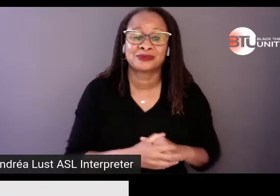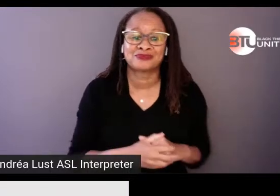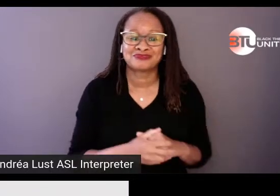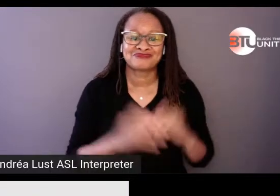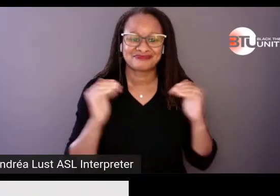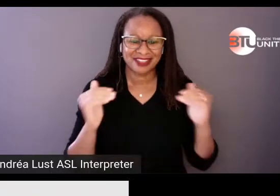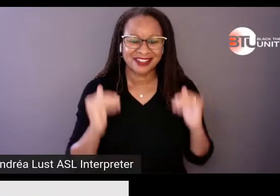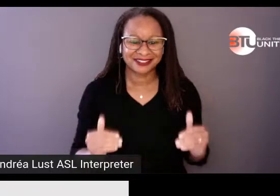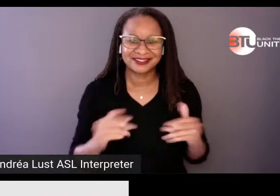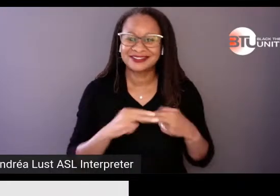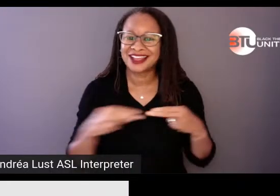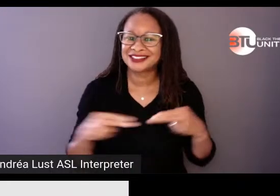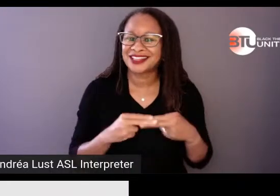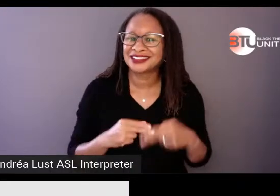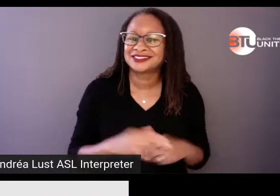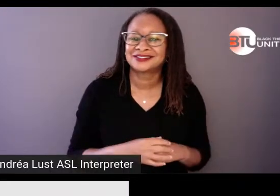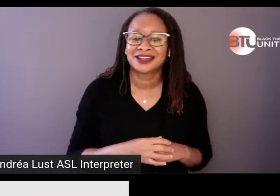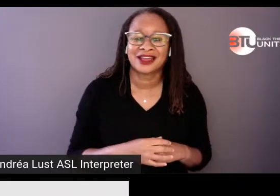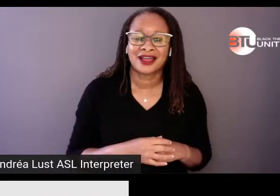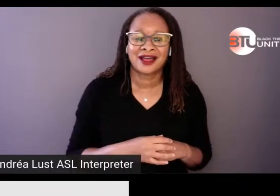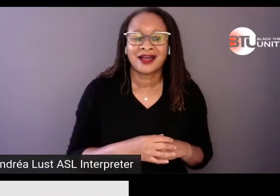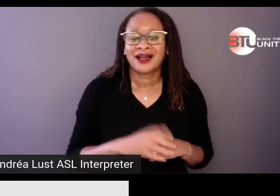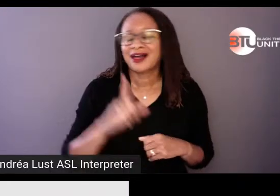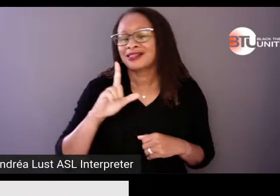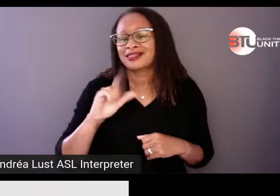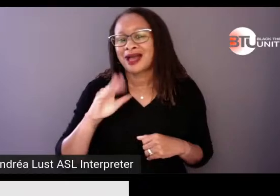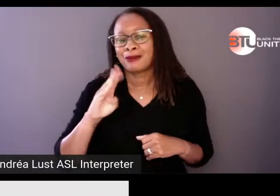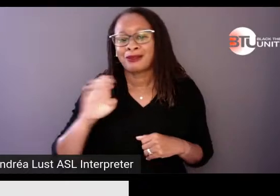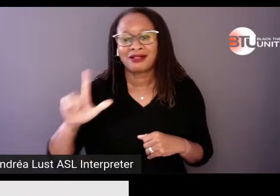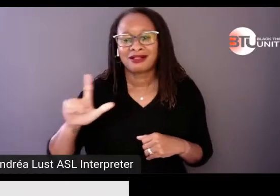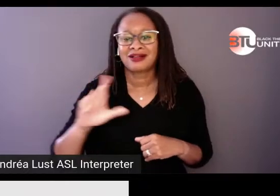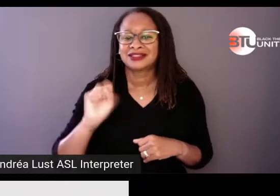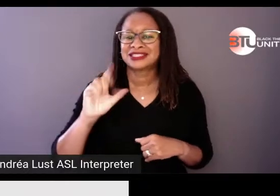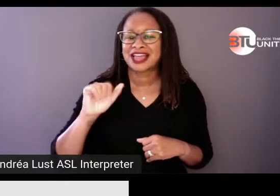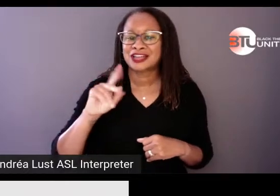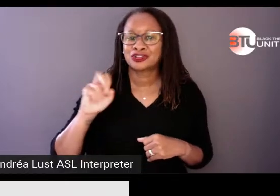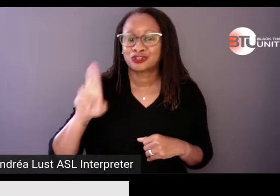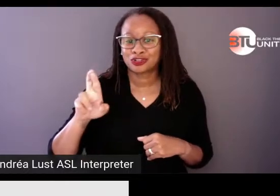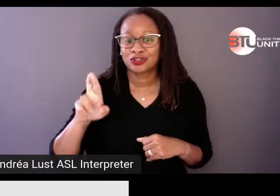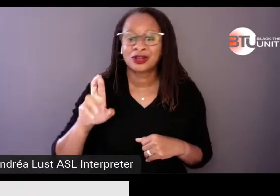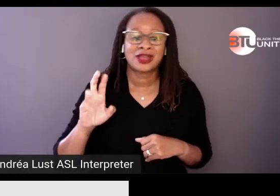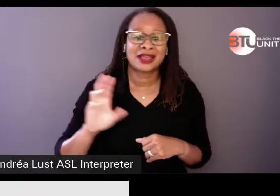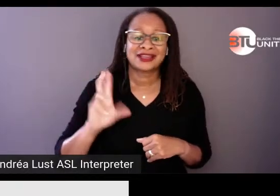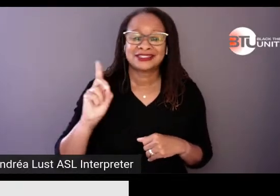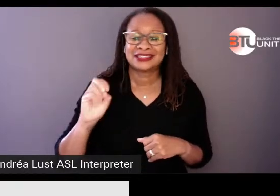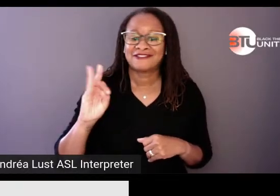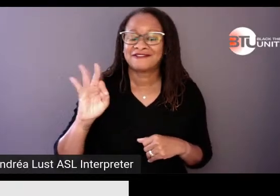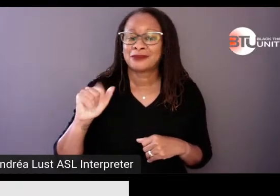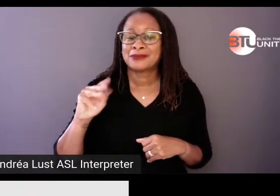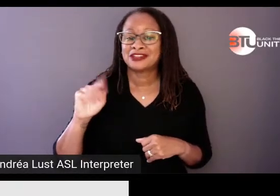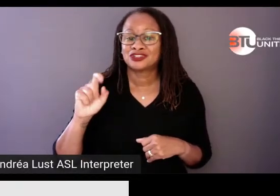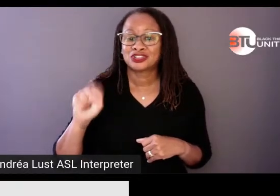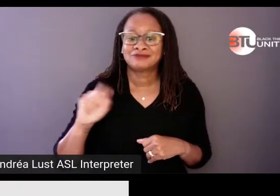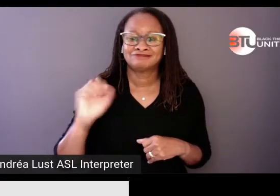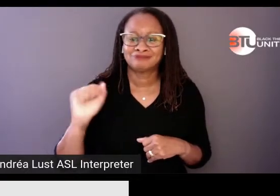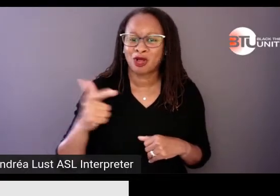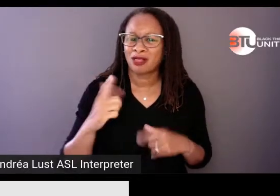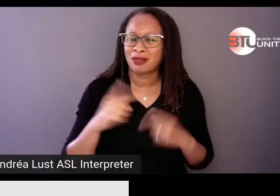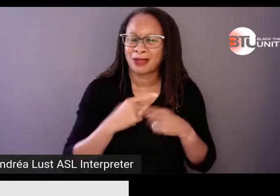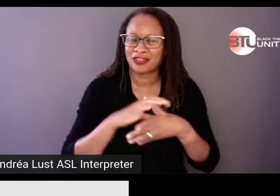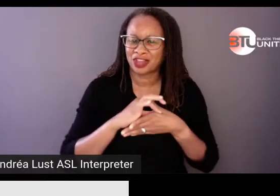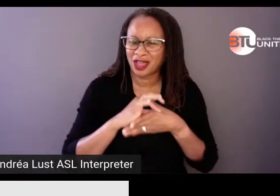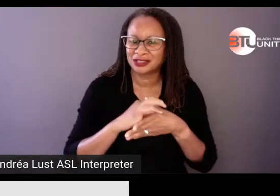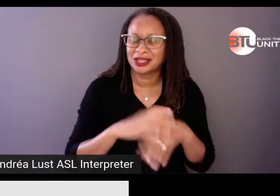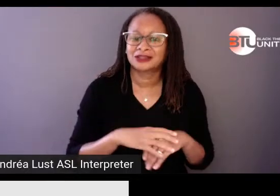slide. Libel, slander, defamation, both in terms of the content of your work, but as well as just what is said or